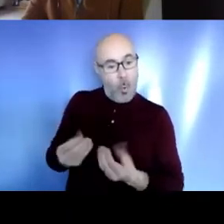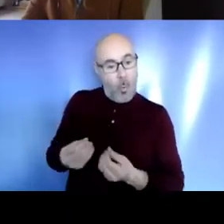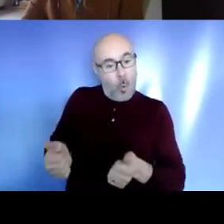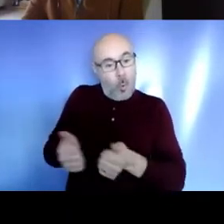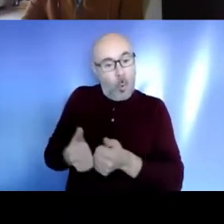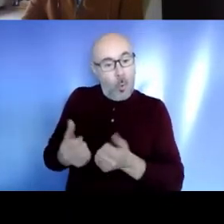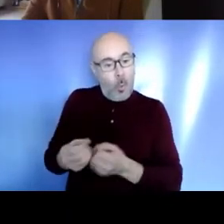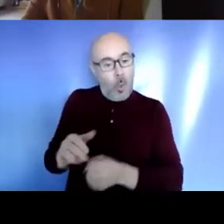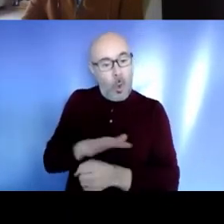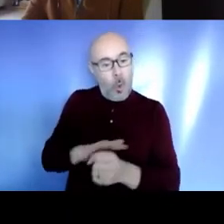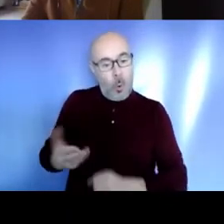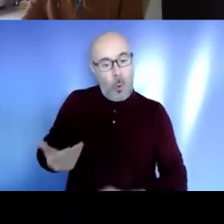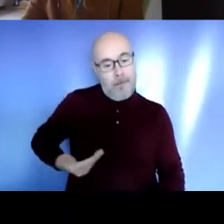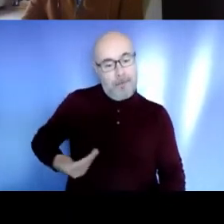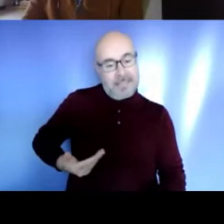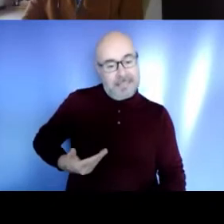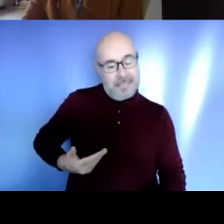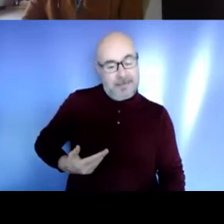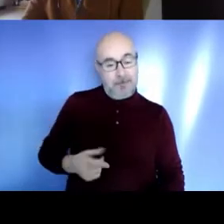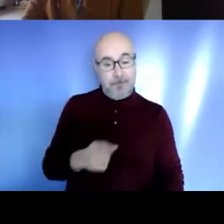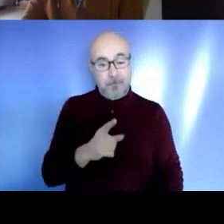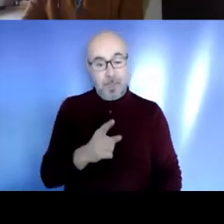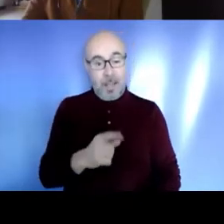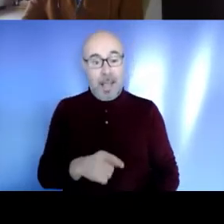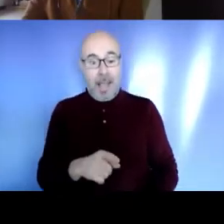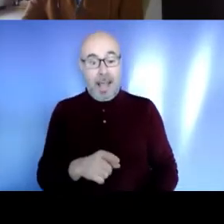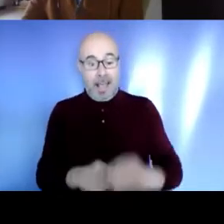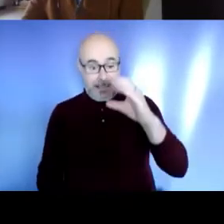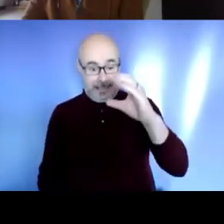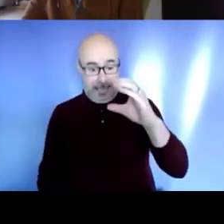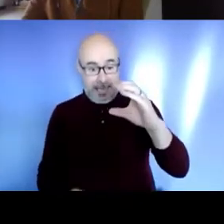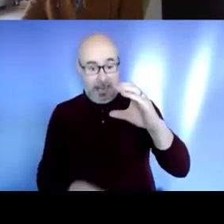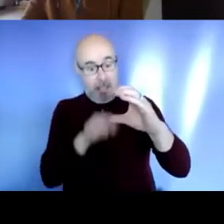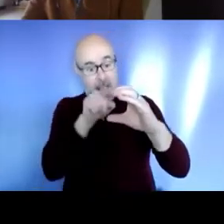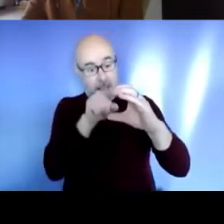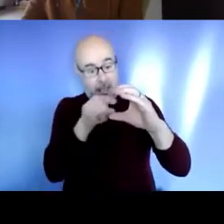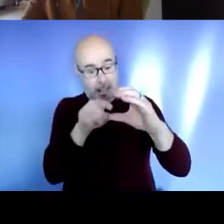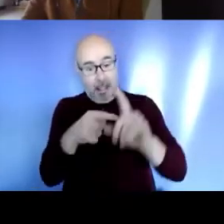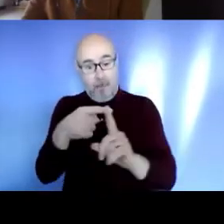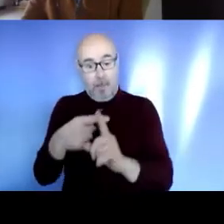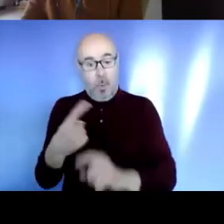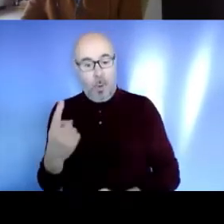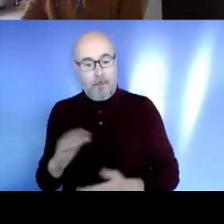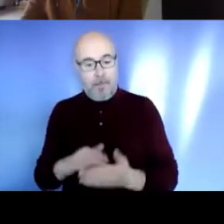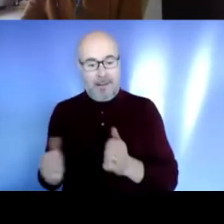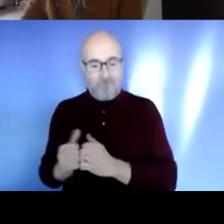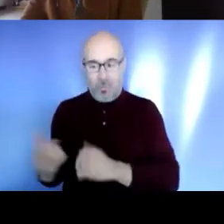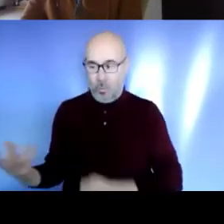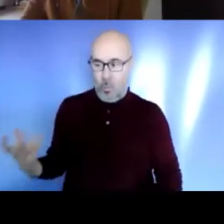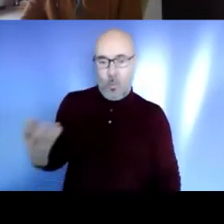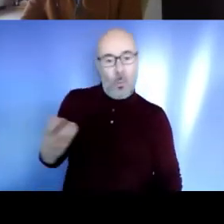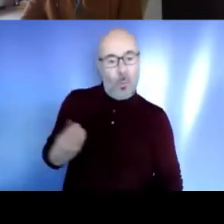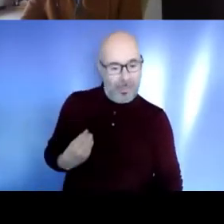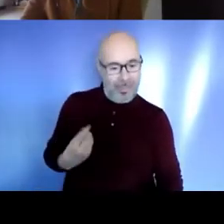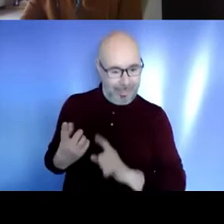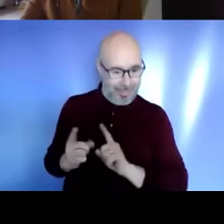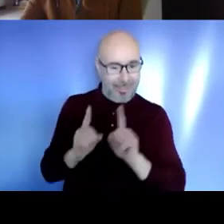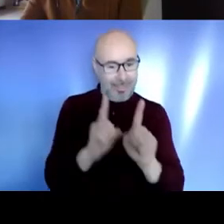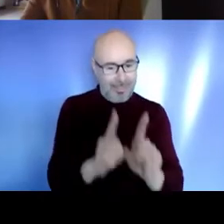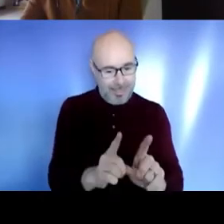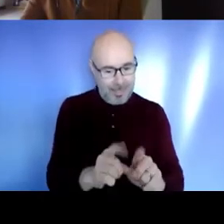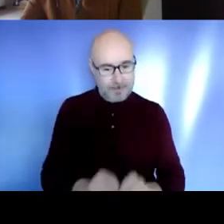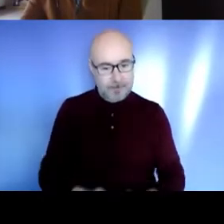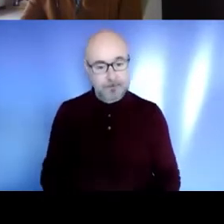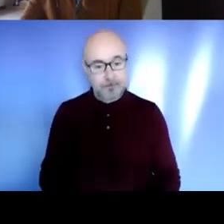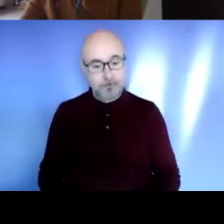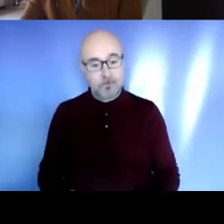companion entitlement on the card, +1 symbol will be there. And for all 13 local authorities in the